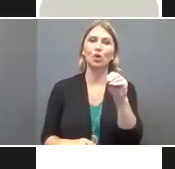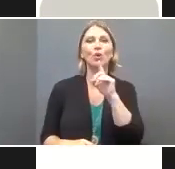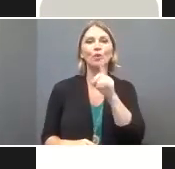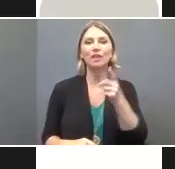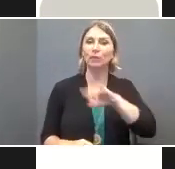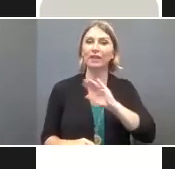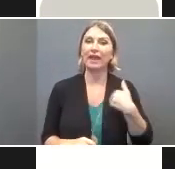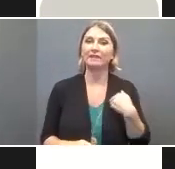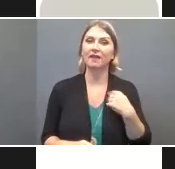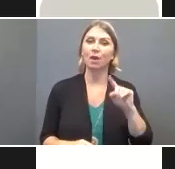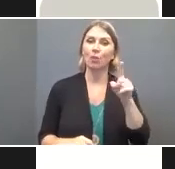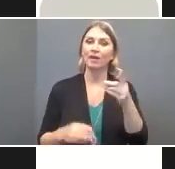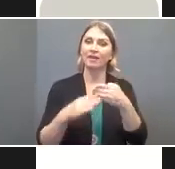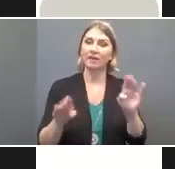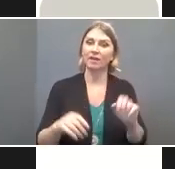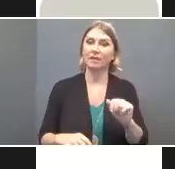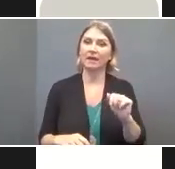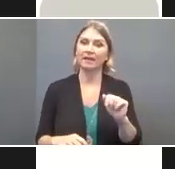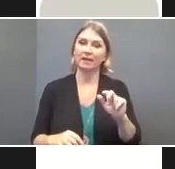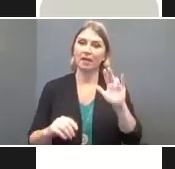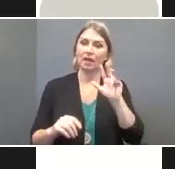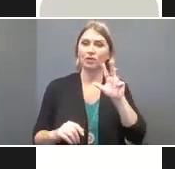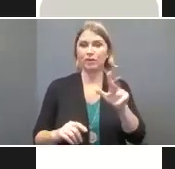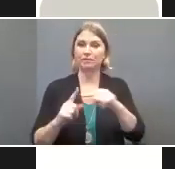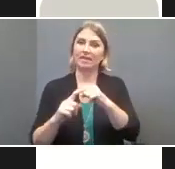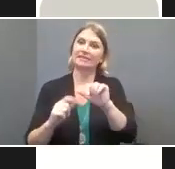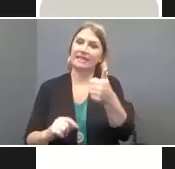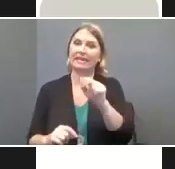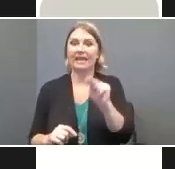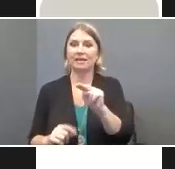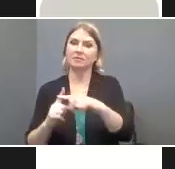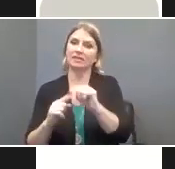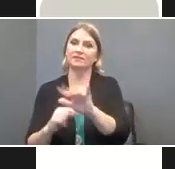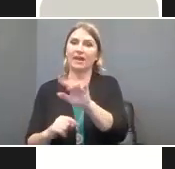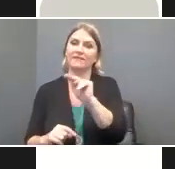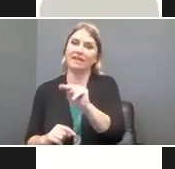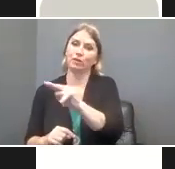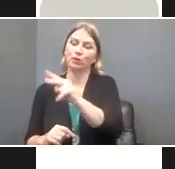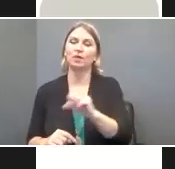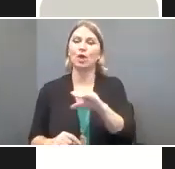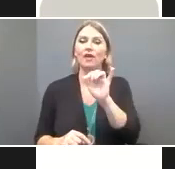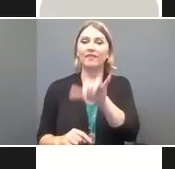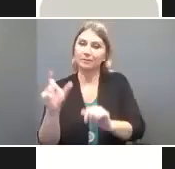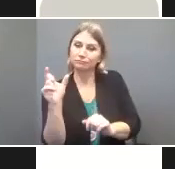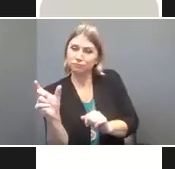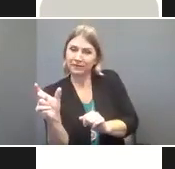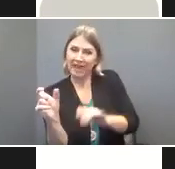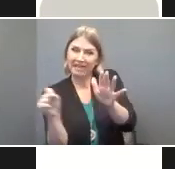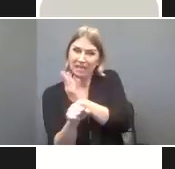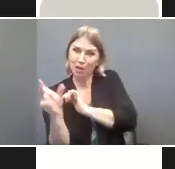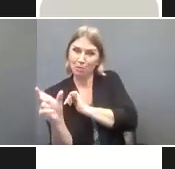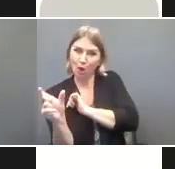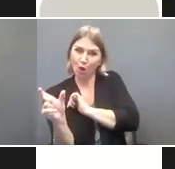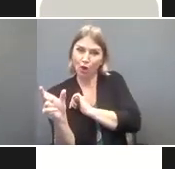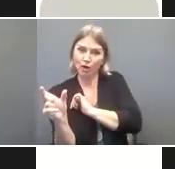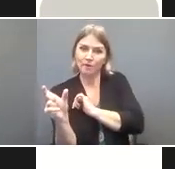have 1 divided by 3 plus 10 by n plus 5 by n squared. Now this entire equation part here,